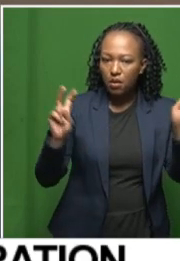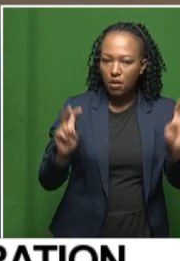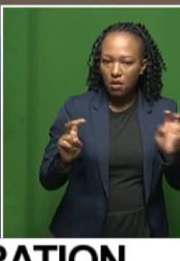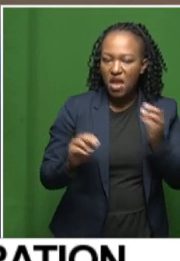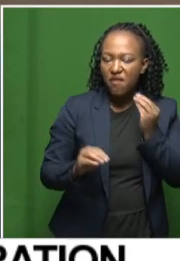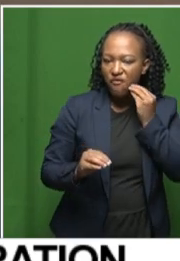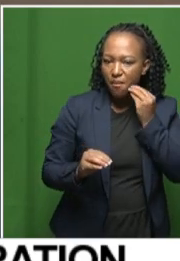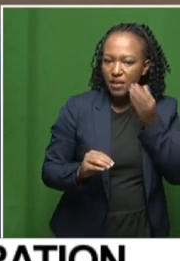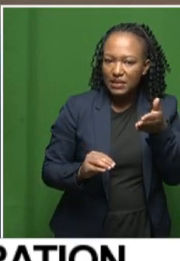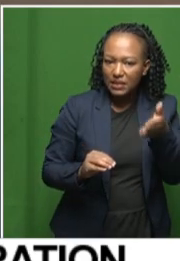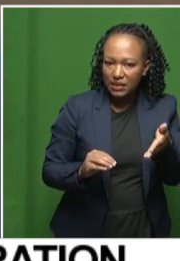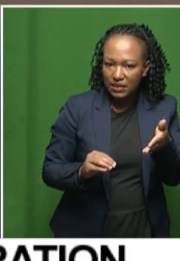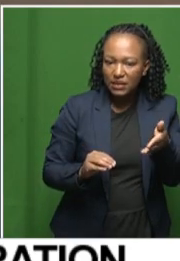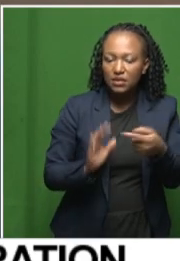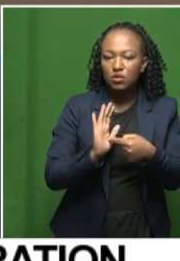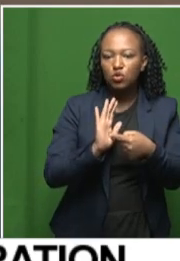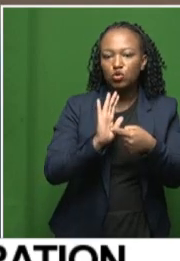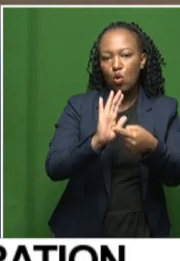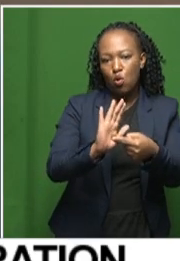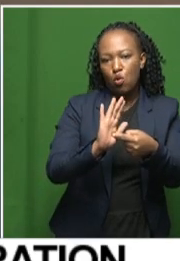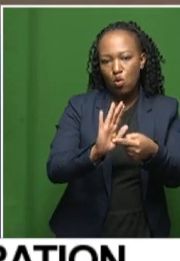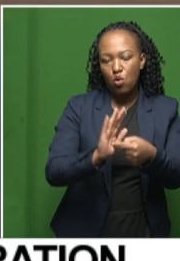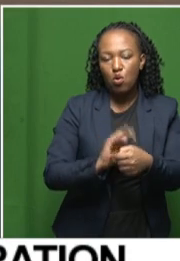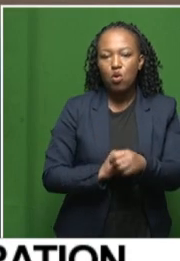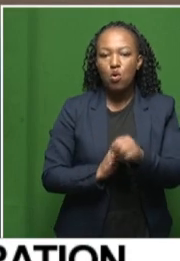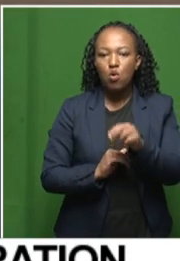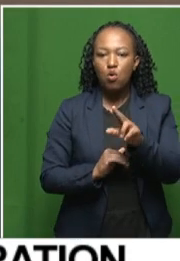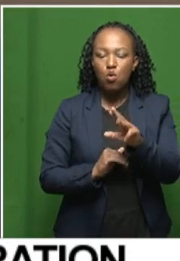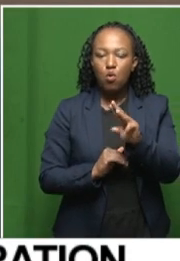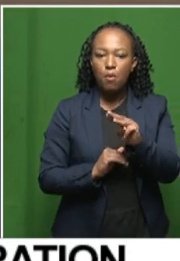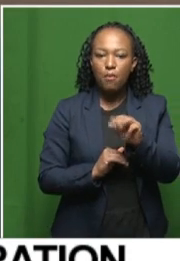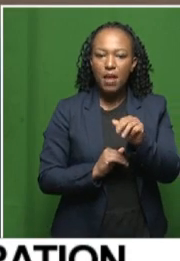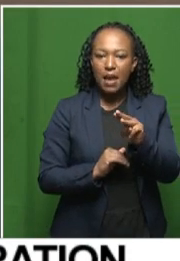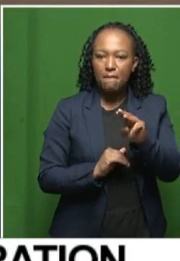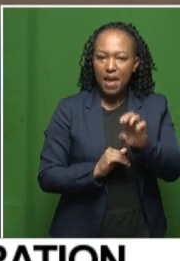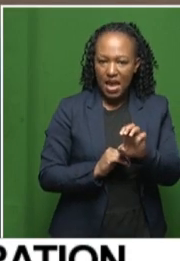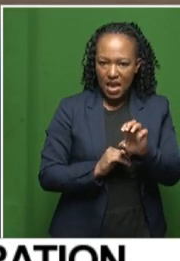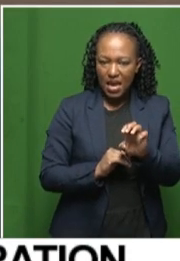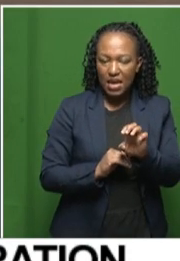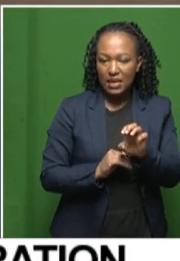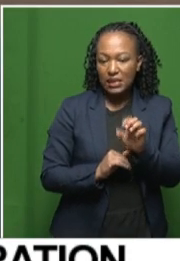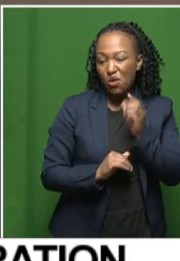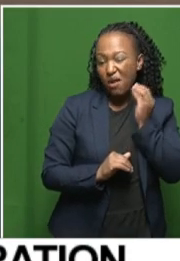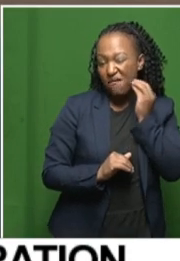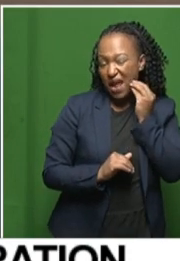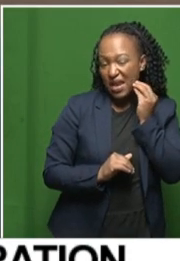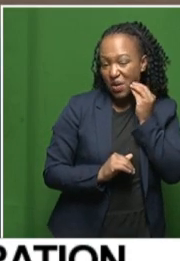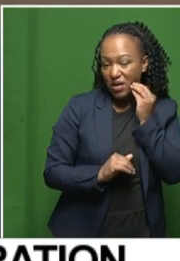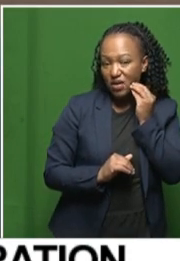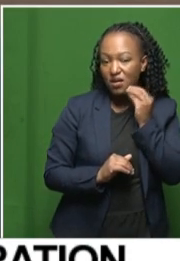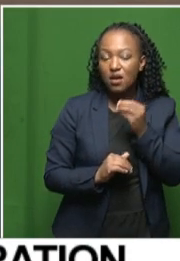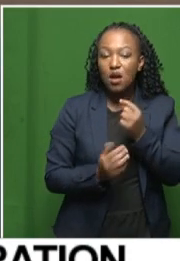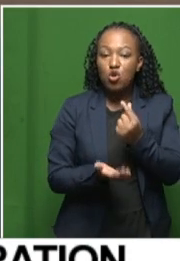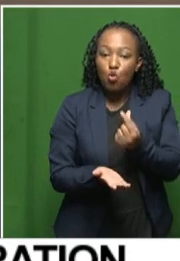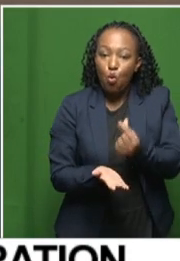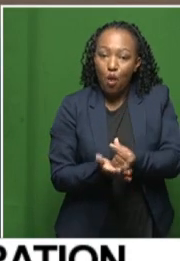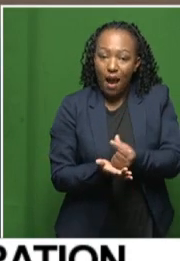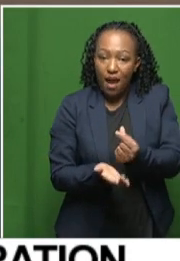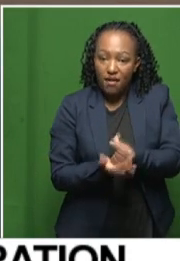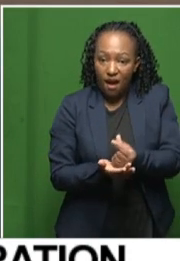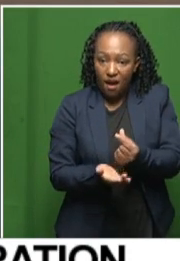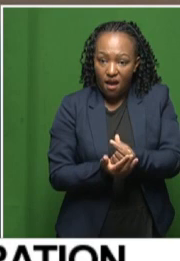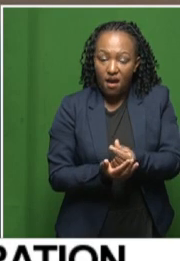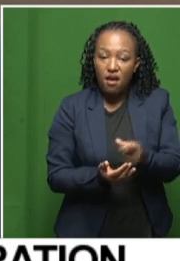data available that shows that Umeme, I think that's how you say it, we'll find out, which is Uganda's main